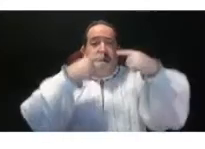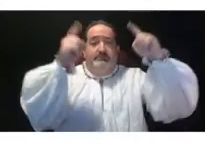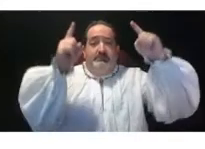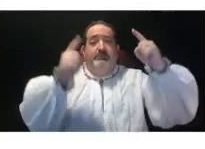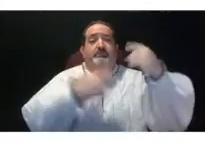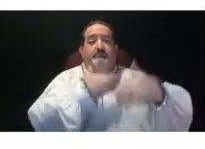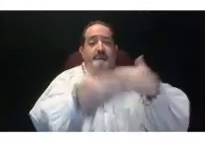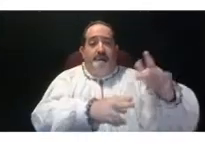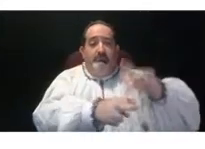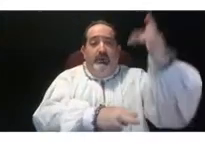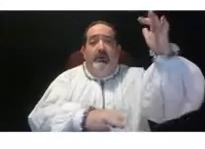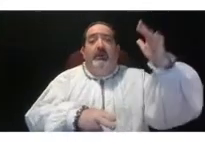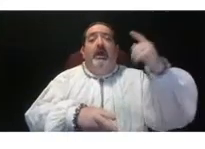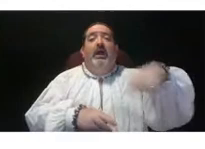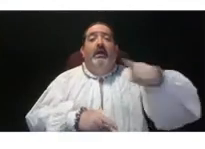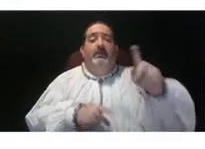So